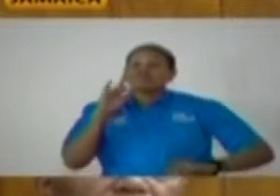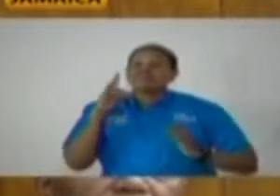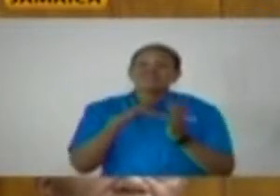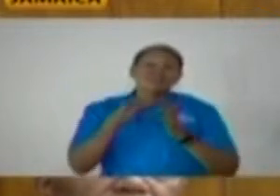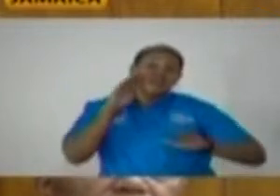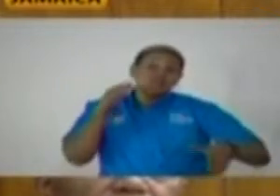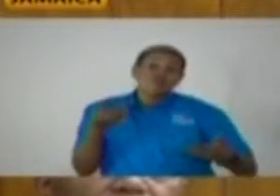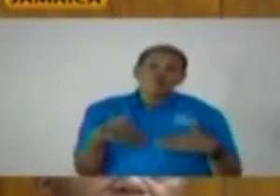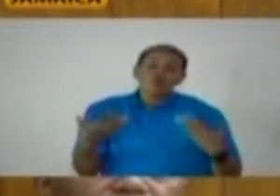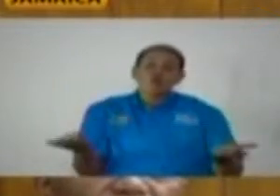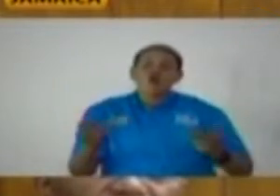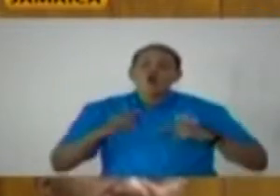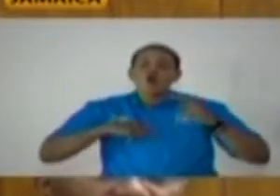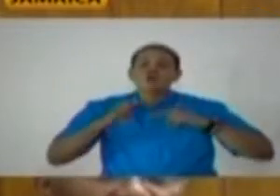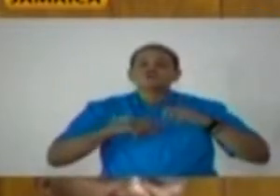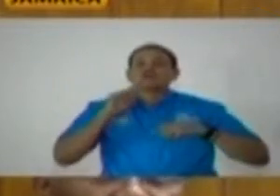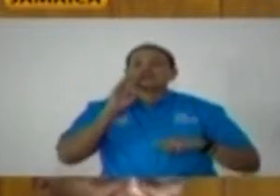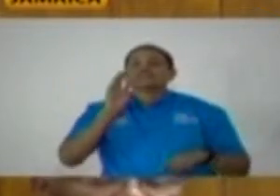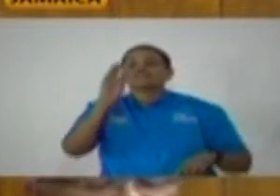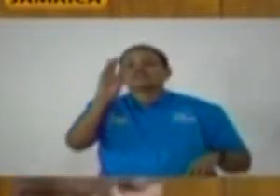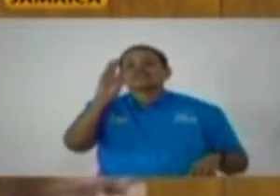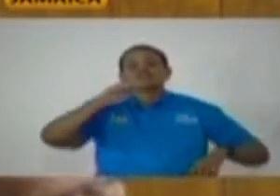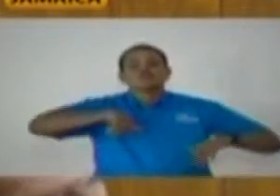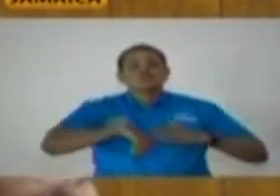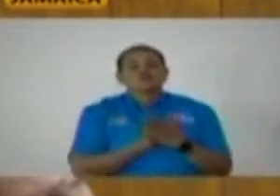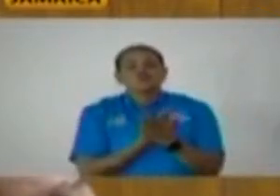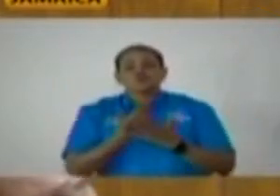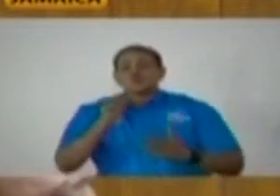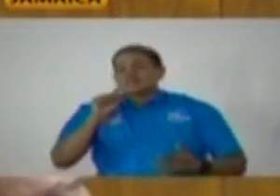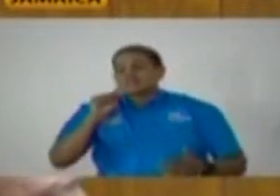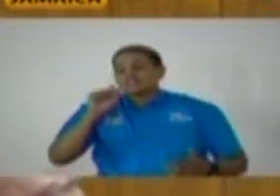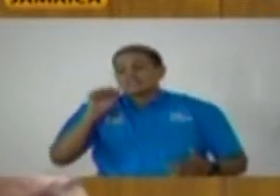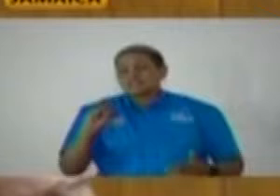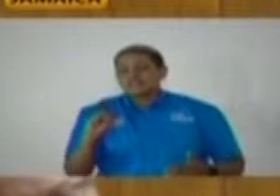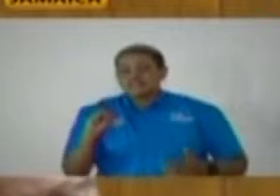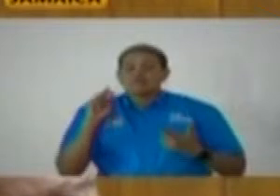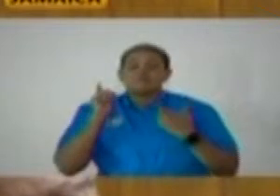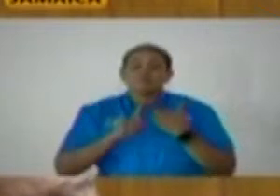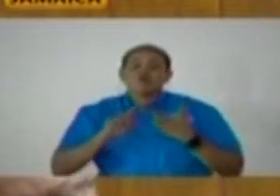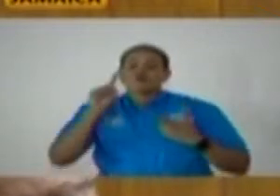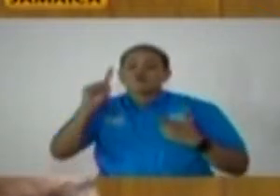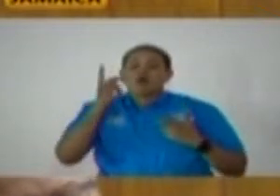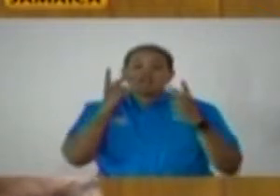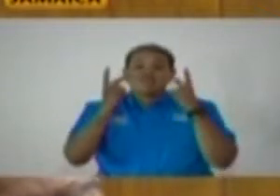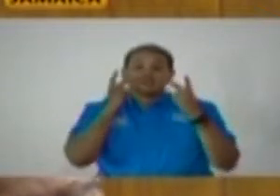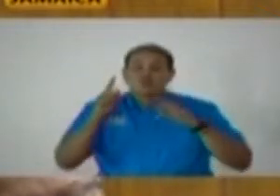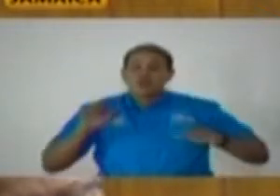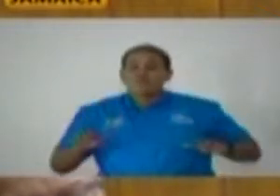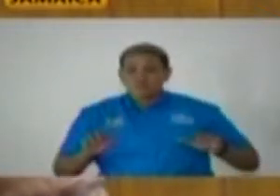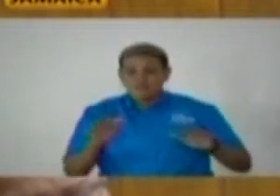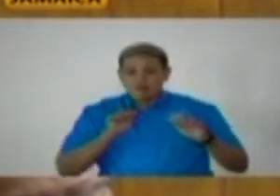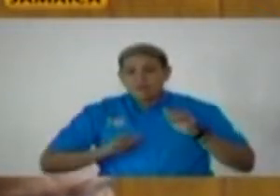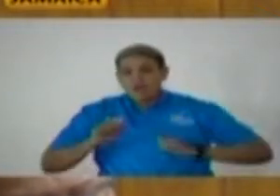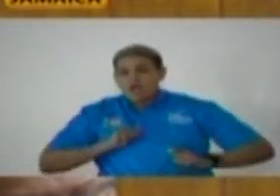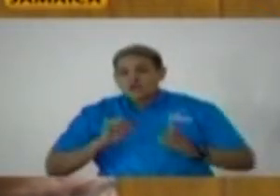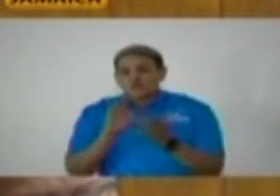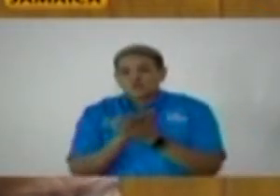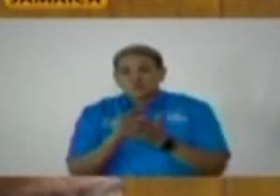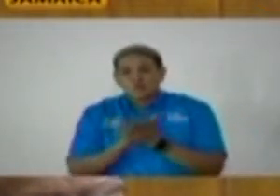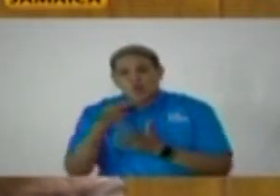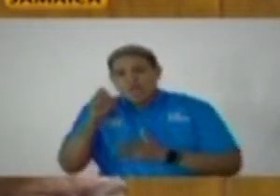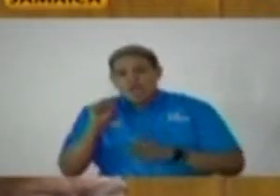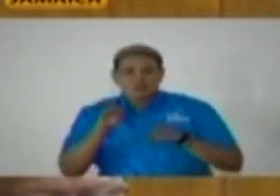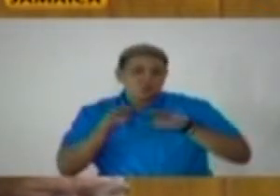the construction of 6 new STEAM and 1 visual and performing arts secondary